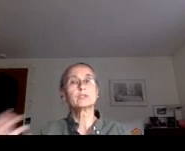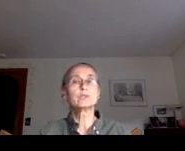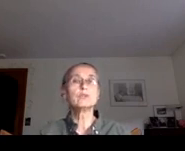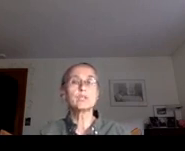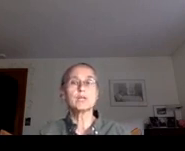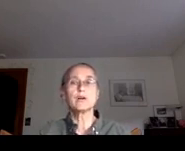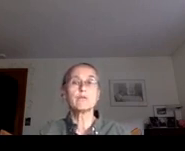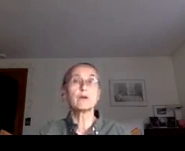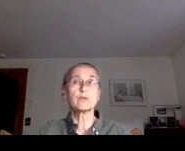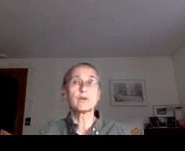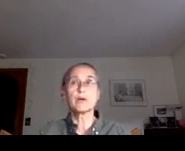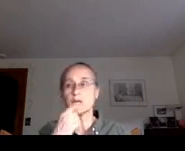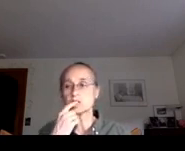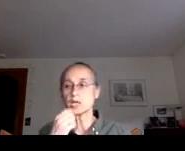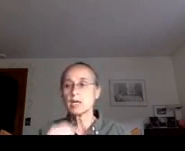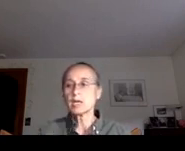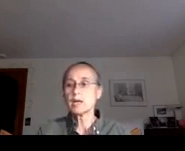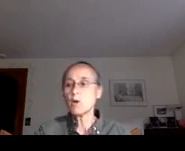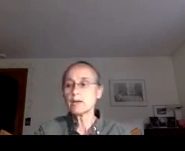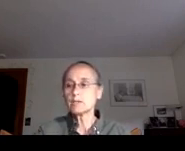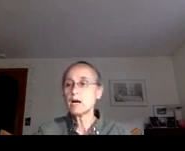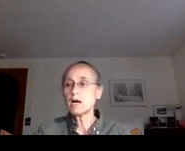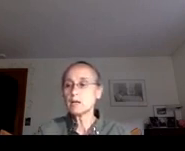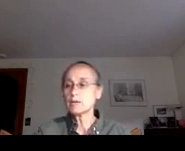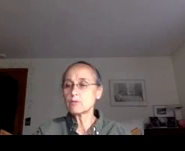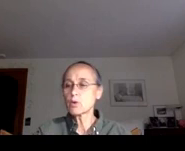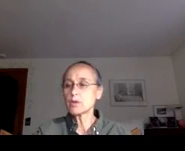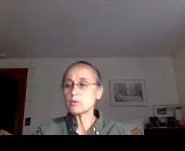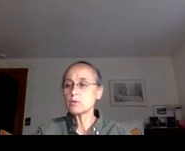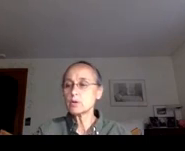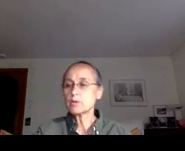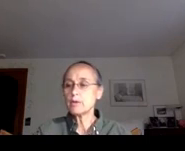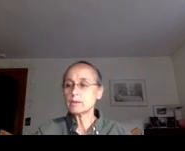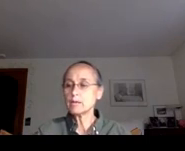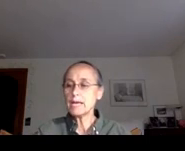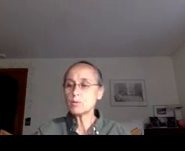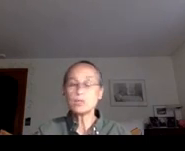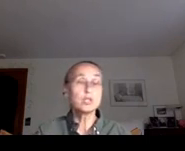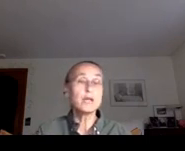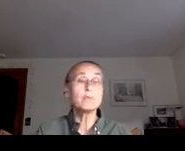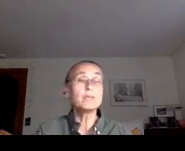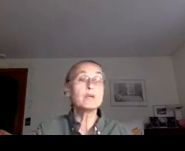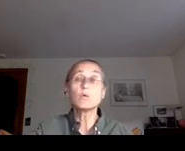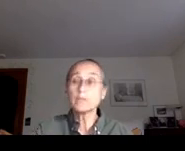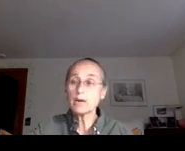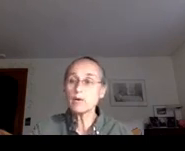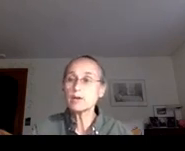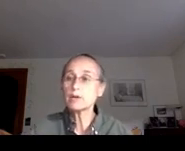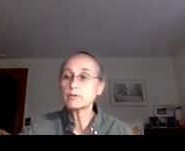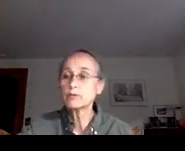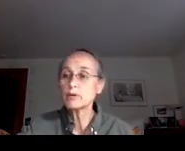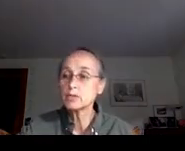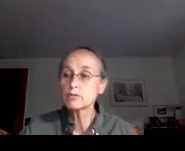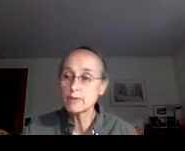the exclusion of other areas. And I wanted to highlight for you that language should not be the only